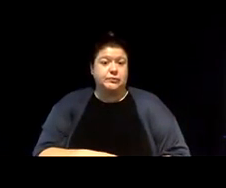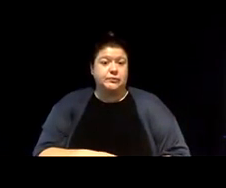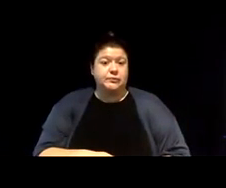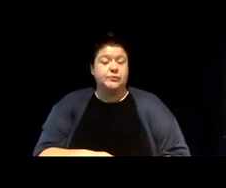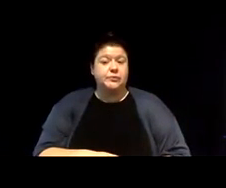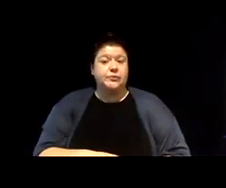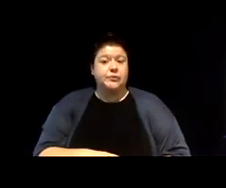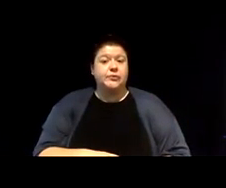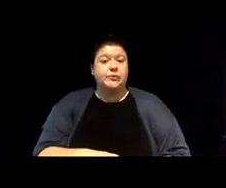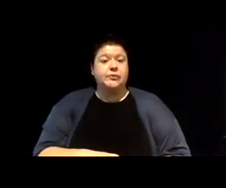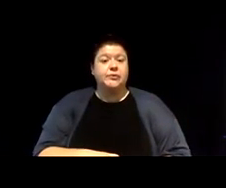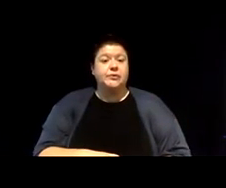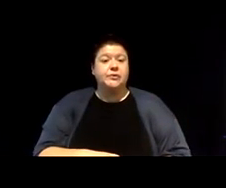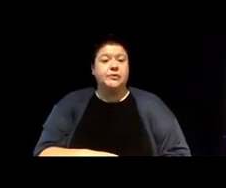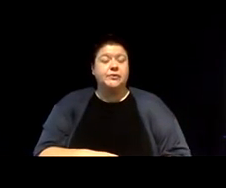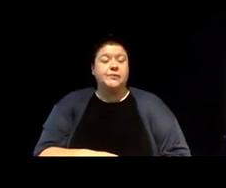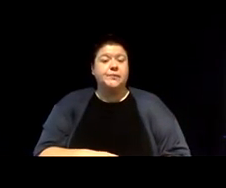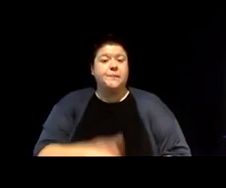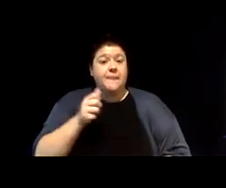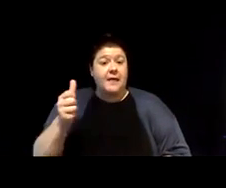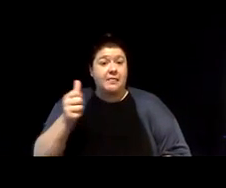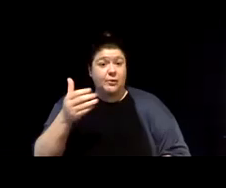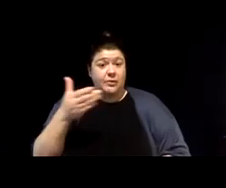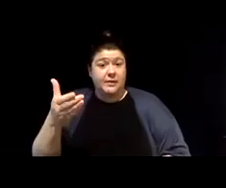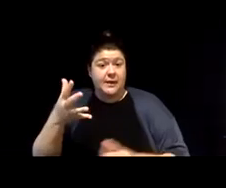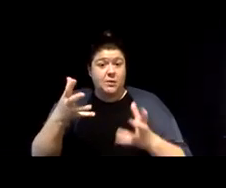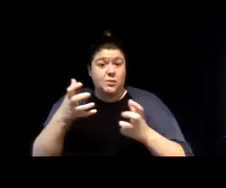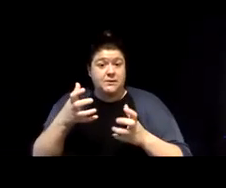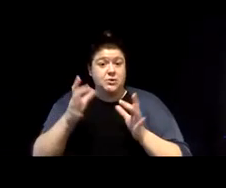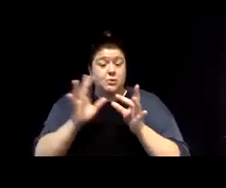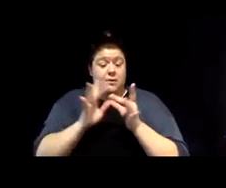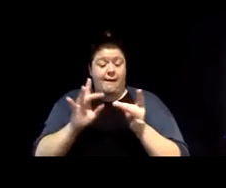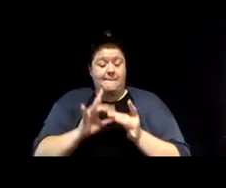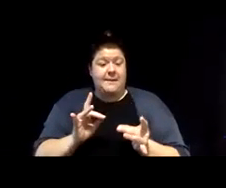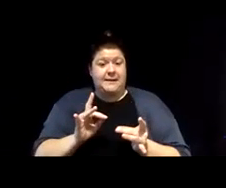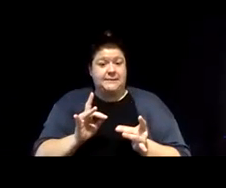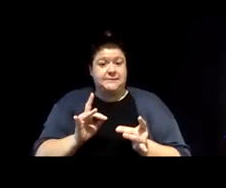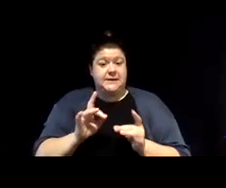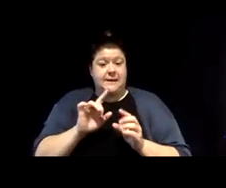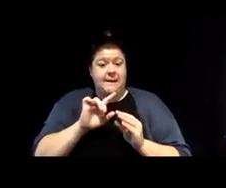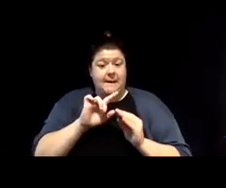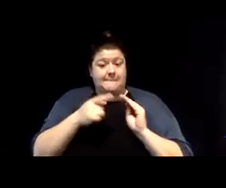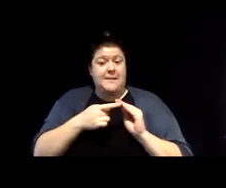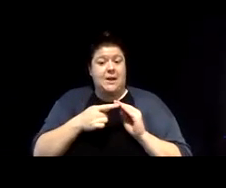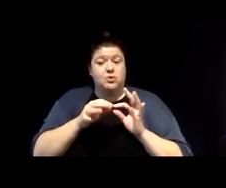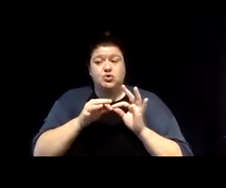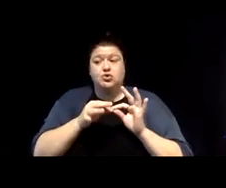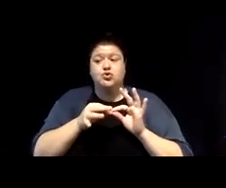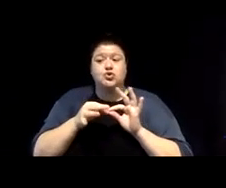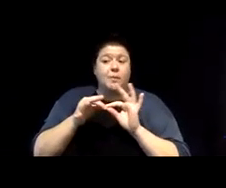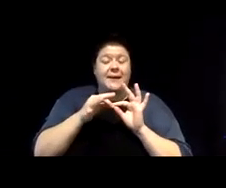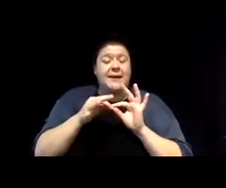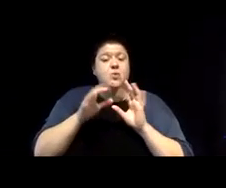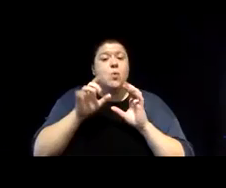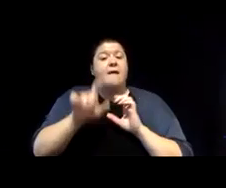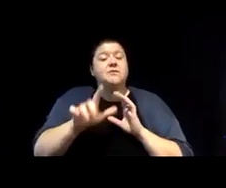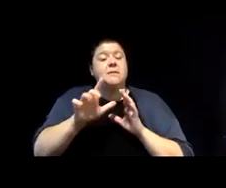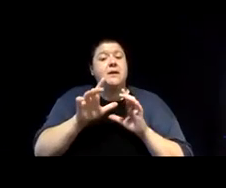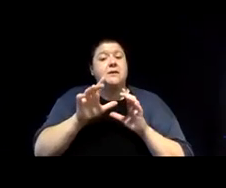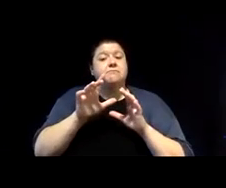that. The other thing I want to comment about, though, in interpreting is the fact that we have to be very careful